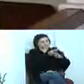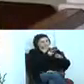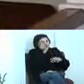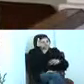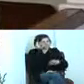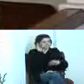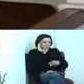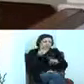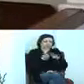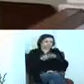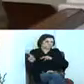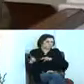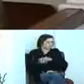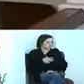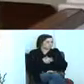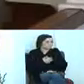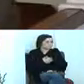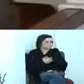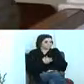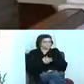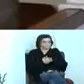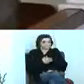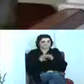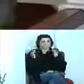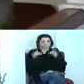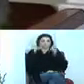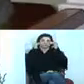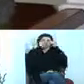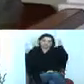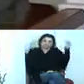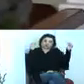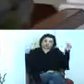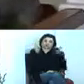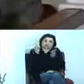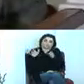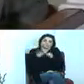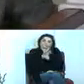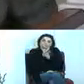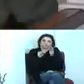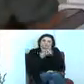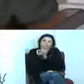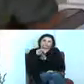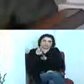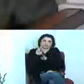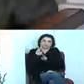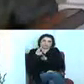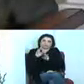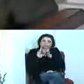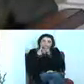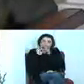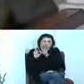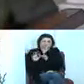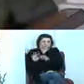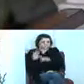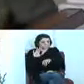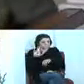you. Going to our next level of wholeness is appointed to our anointed